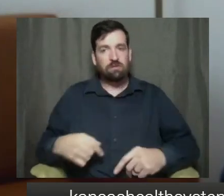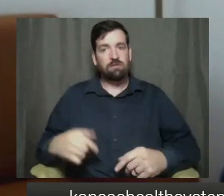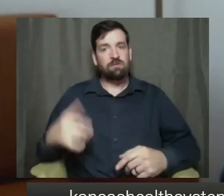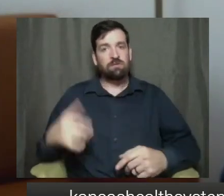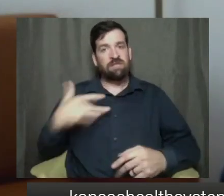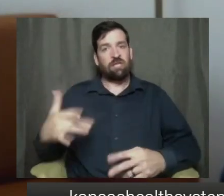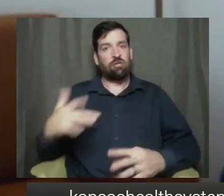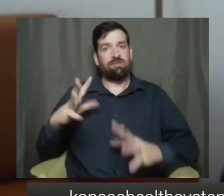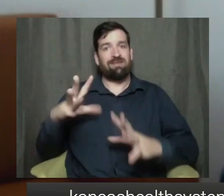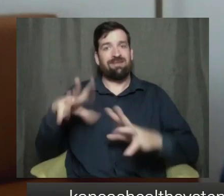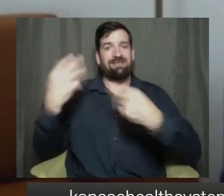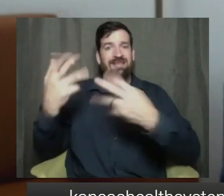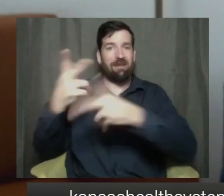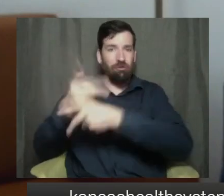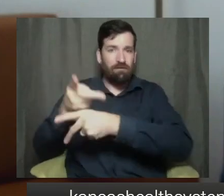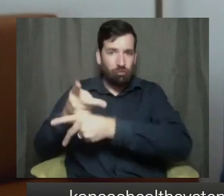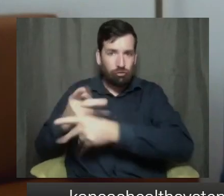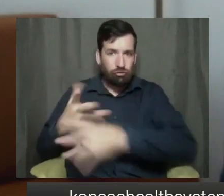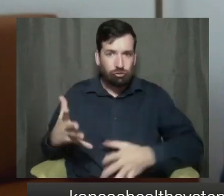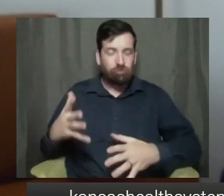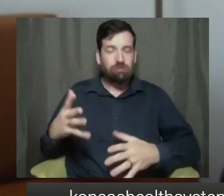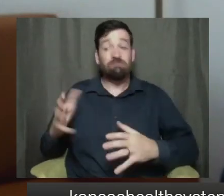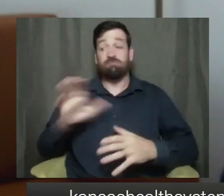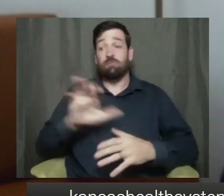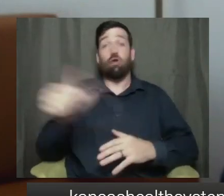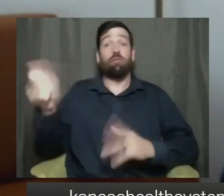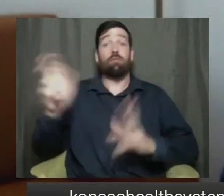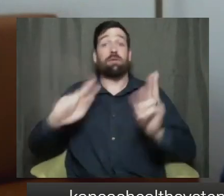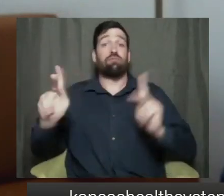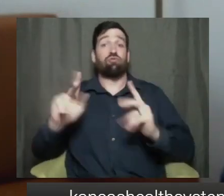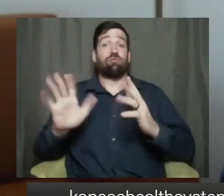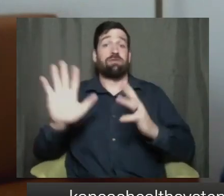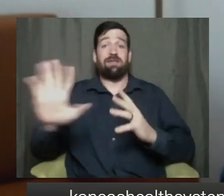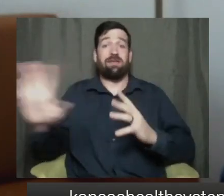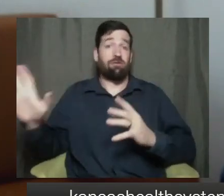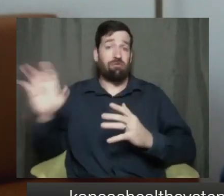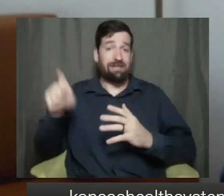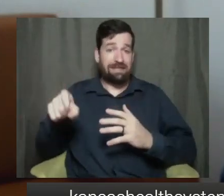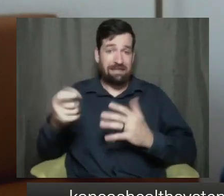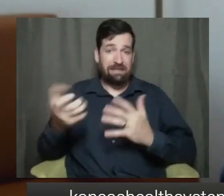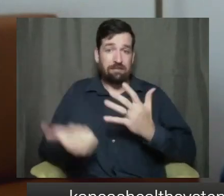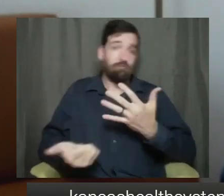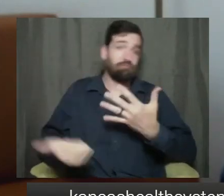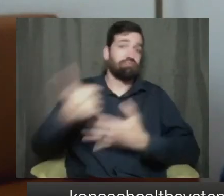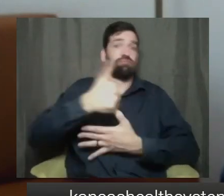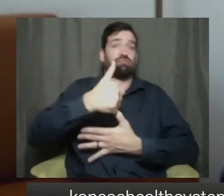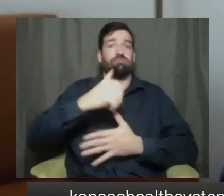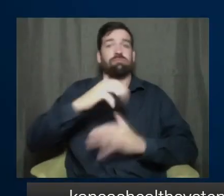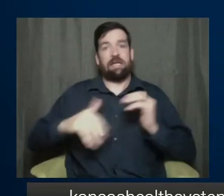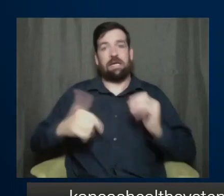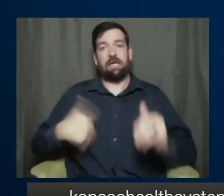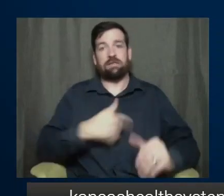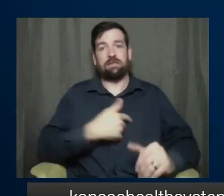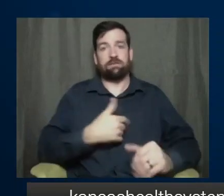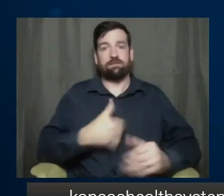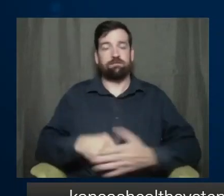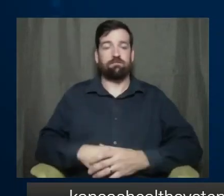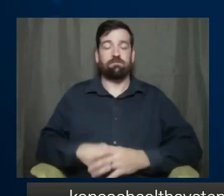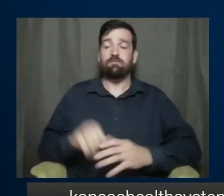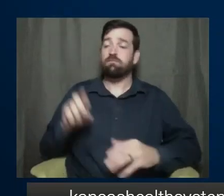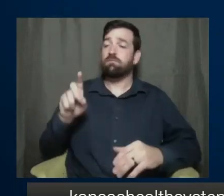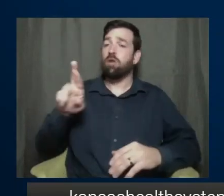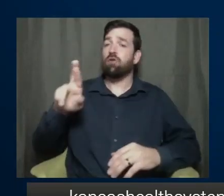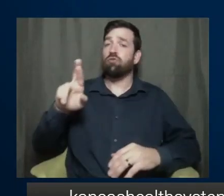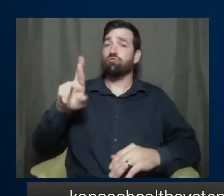and providers and put others' needs above our own. And I'm certainly seeing that in my own patients. Dr. Ryan, for those who may